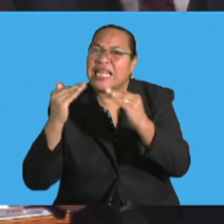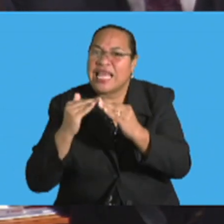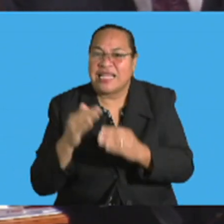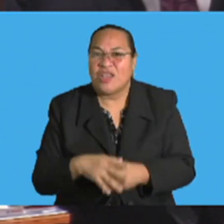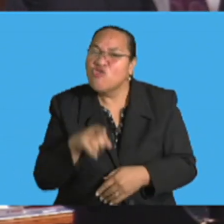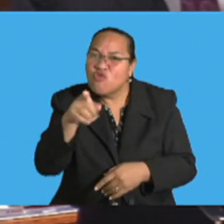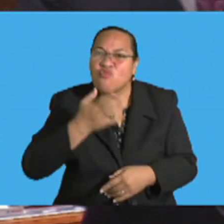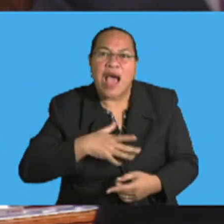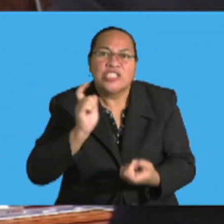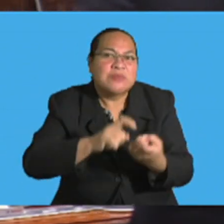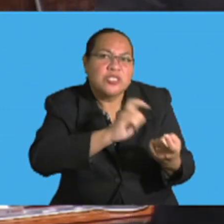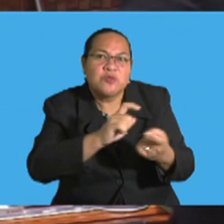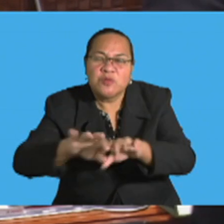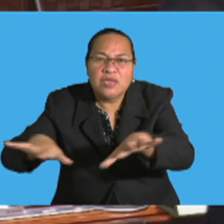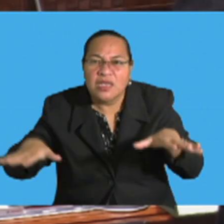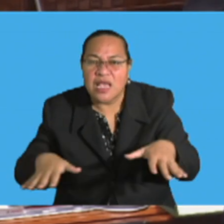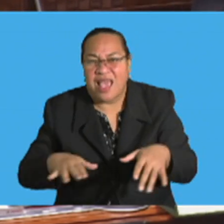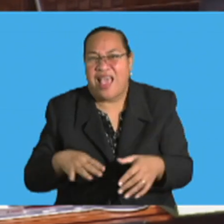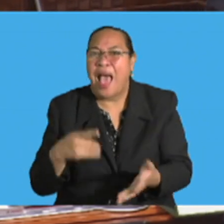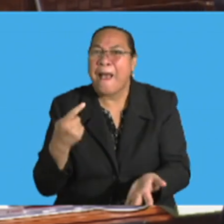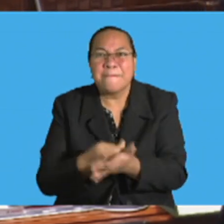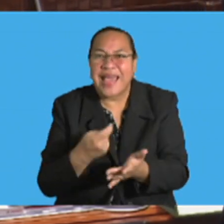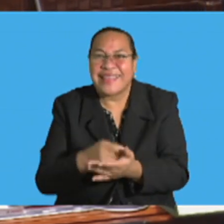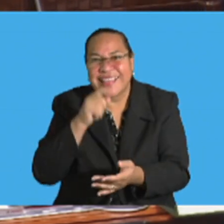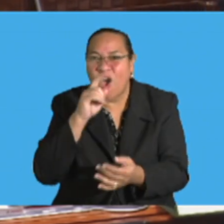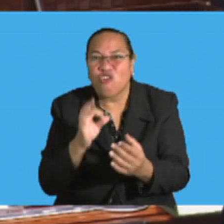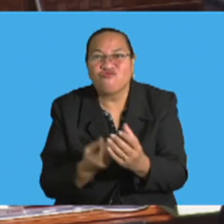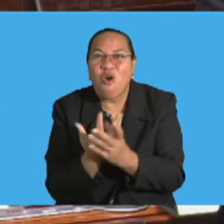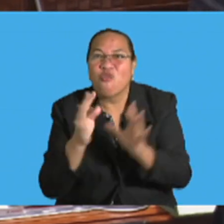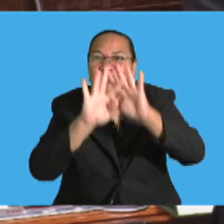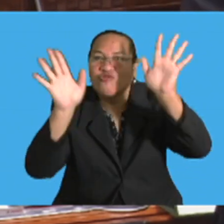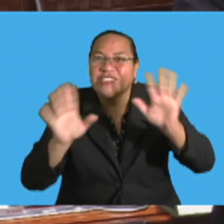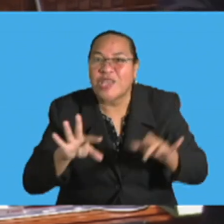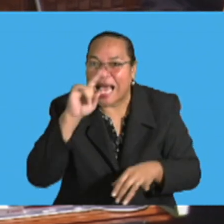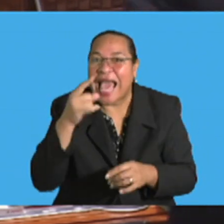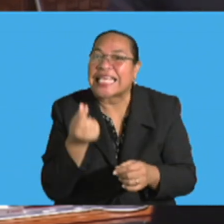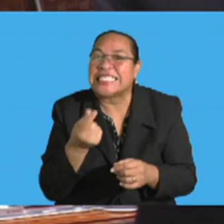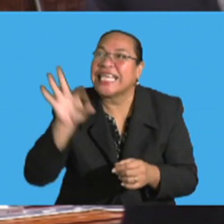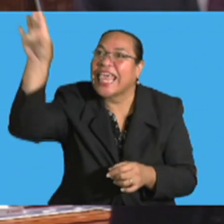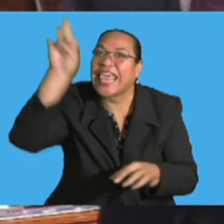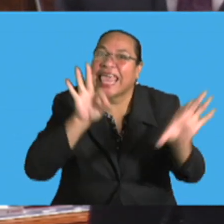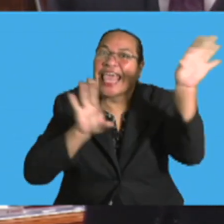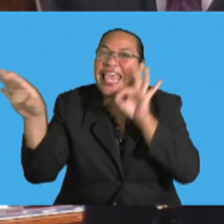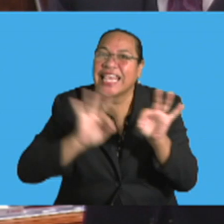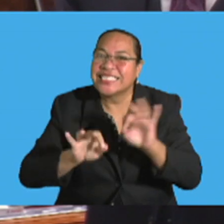Fiji. Money does not grow on trees. You have to be